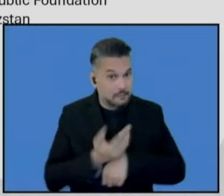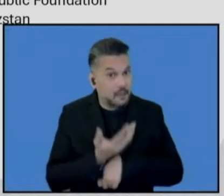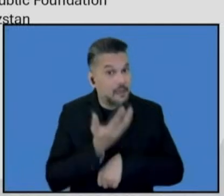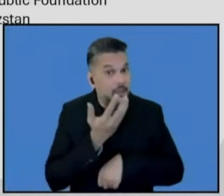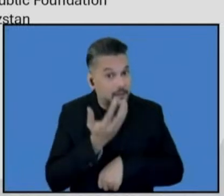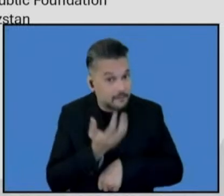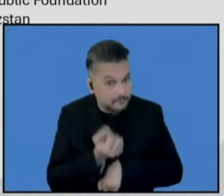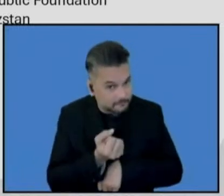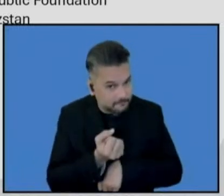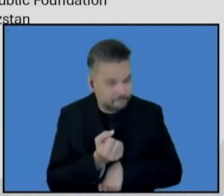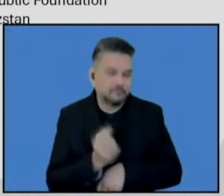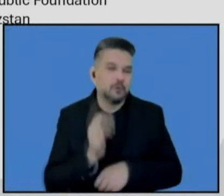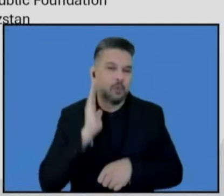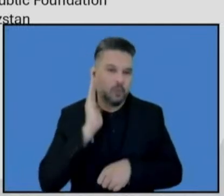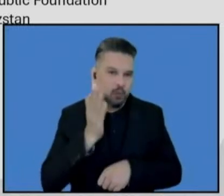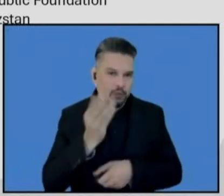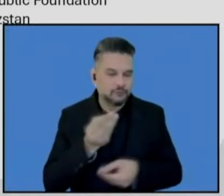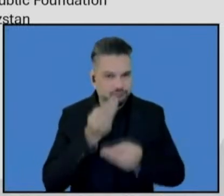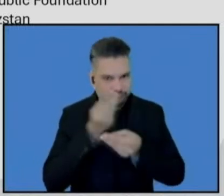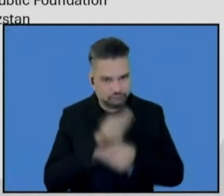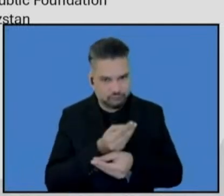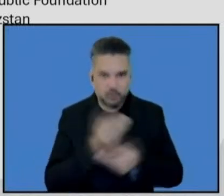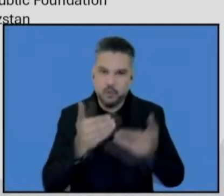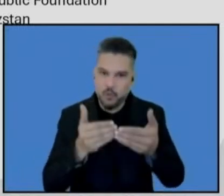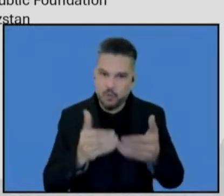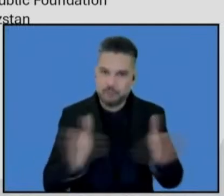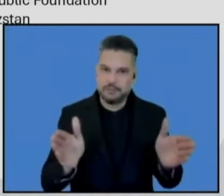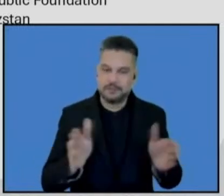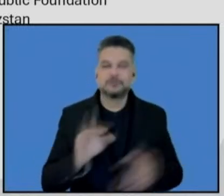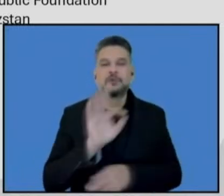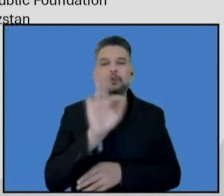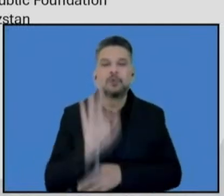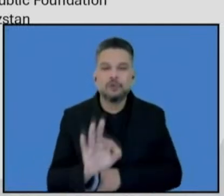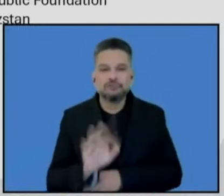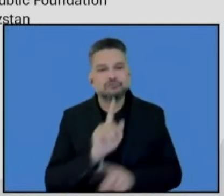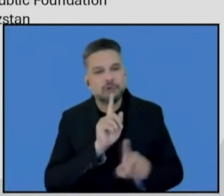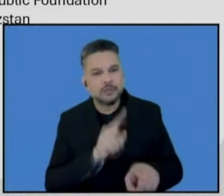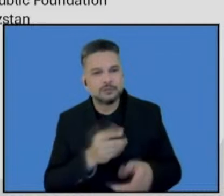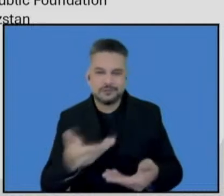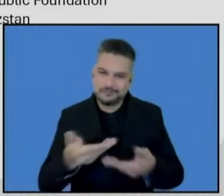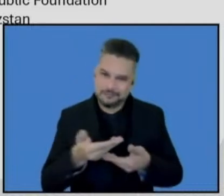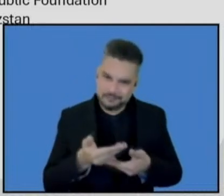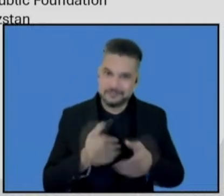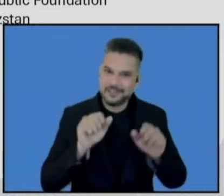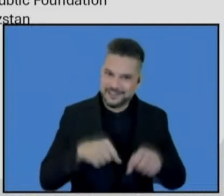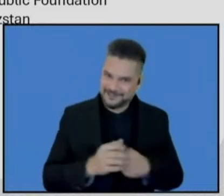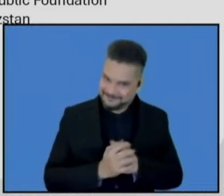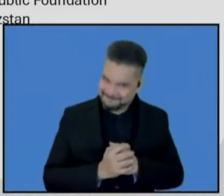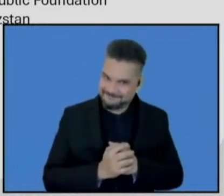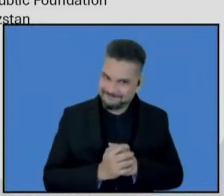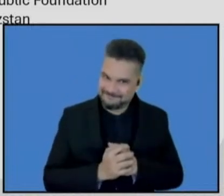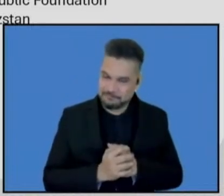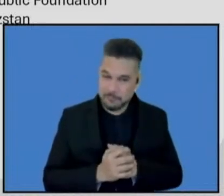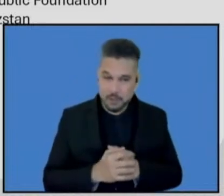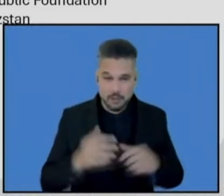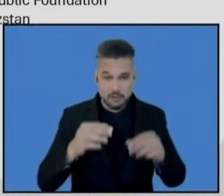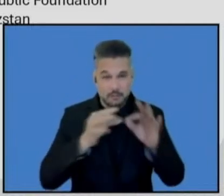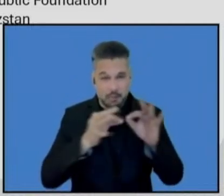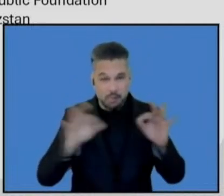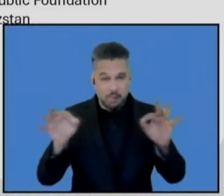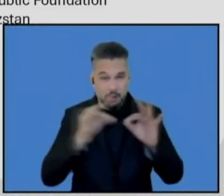few minutes for question and answer for any short question and remarks, not statement from the